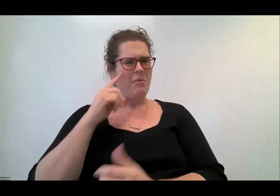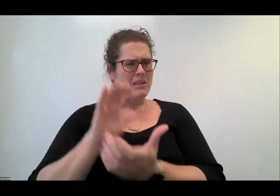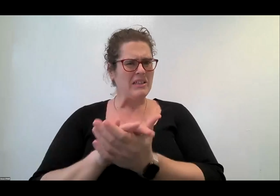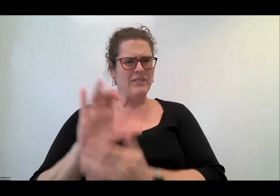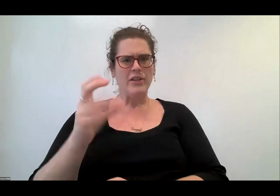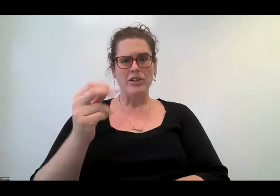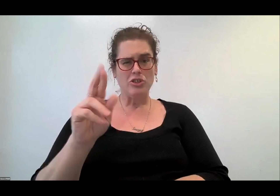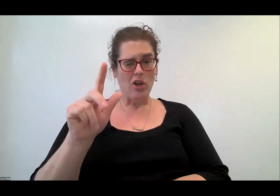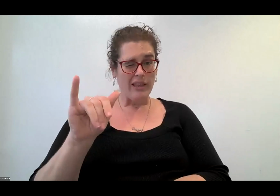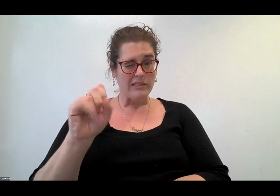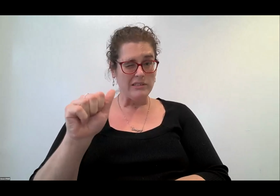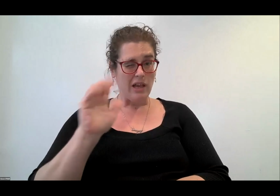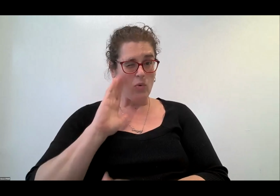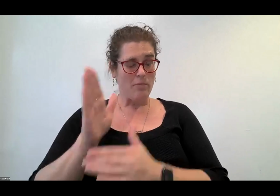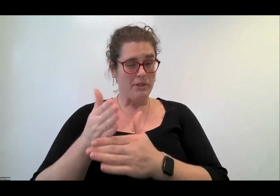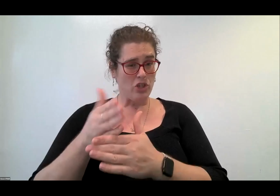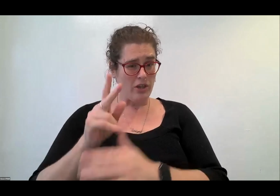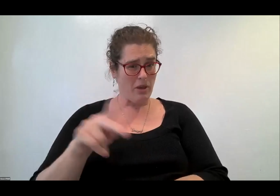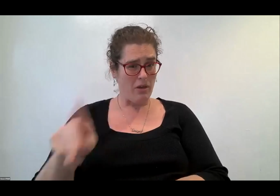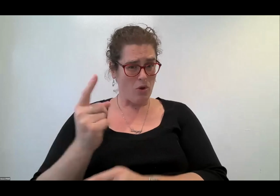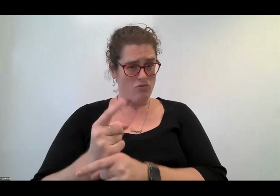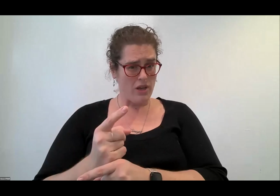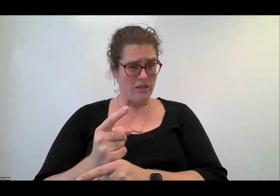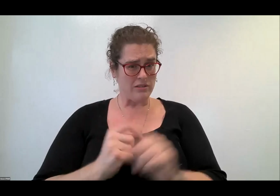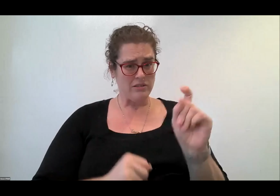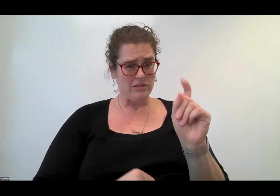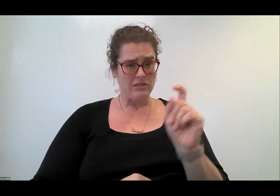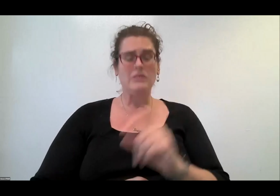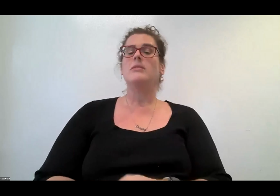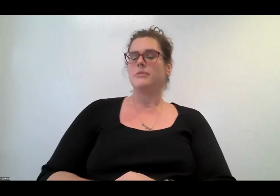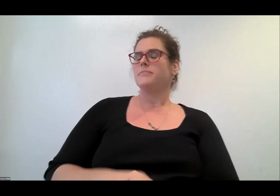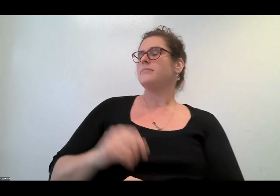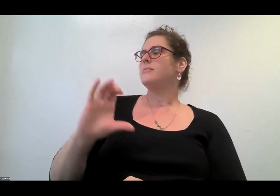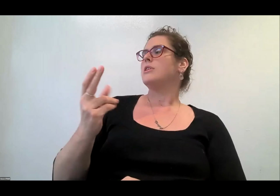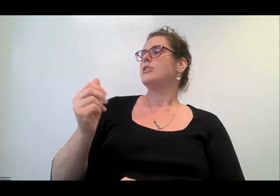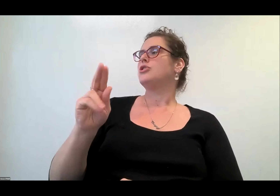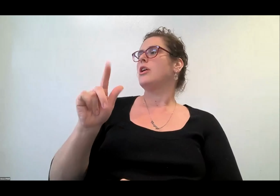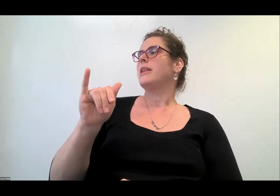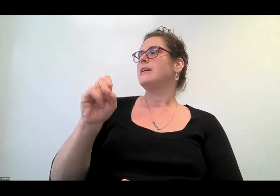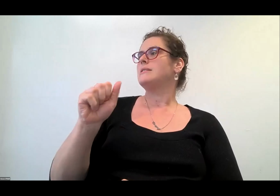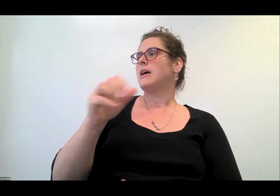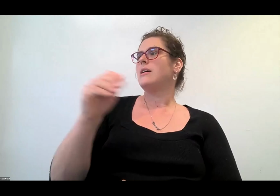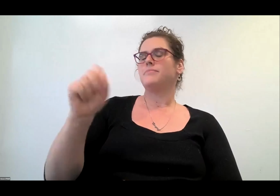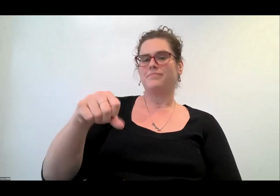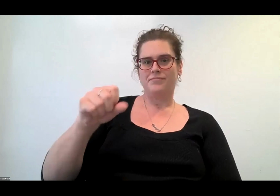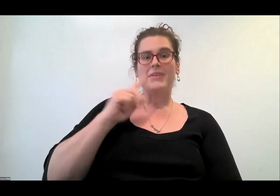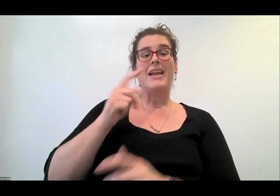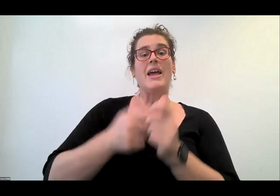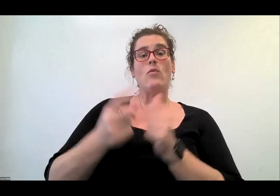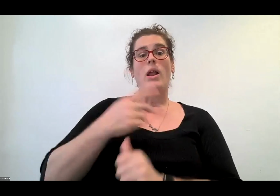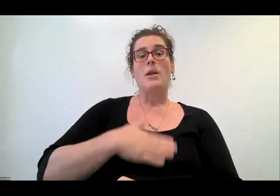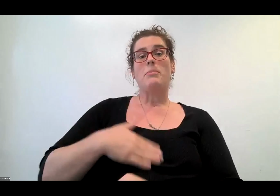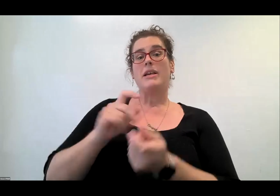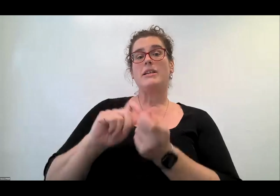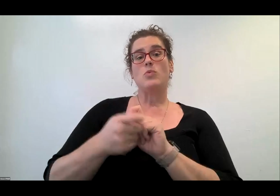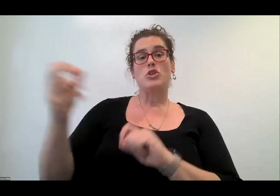be sharing the PowerPoint. Yeah, and also I just wanted to have everyone, if you can switch back to the